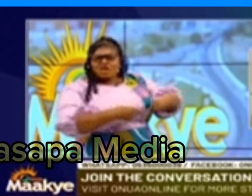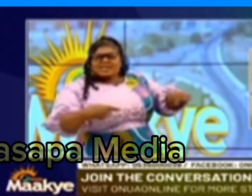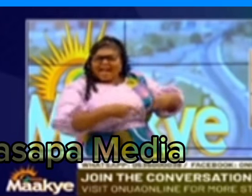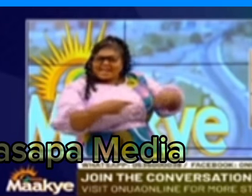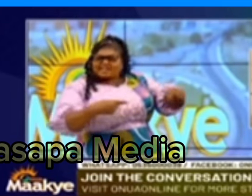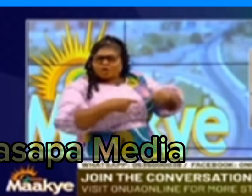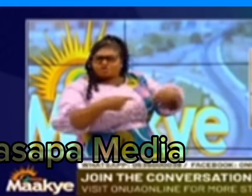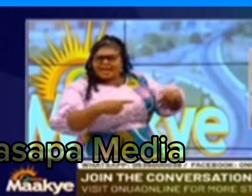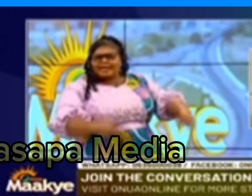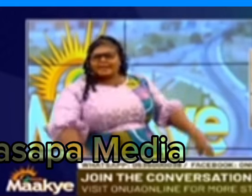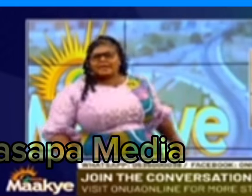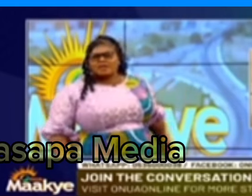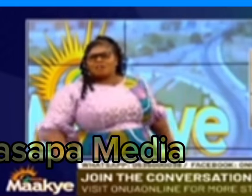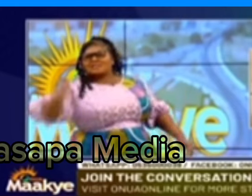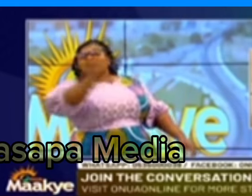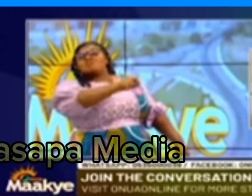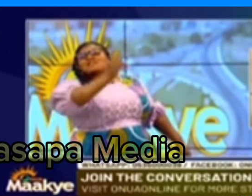2016. No, now, you're the Samo should I.